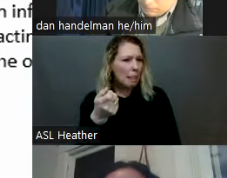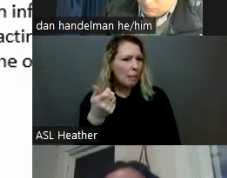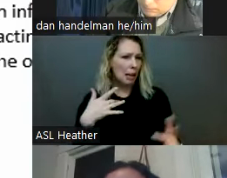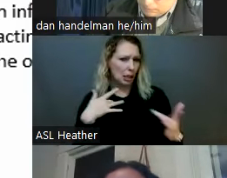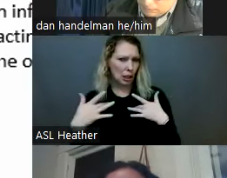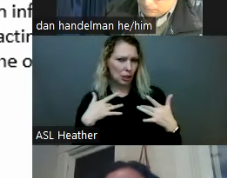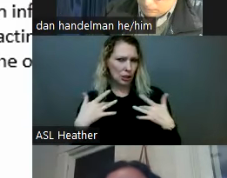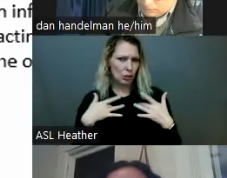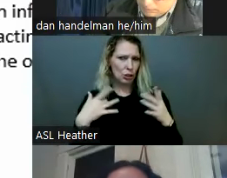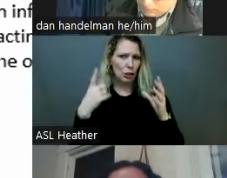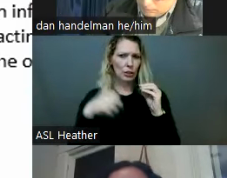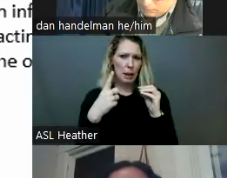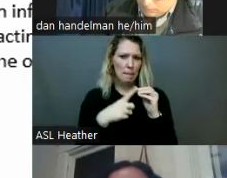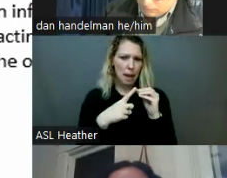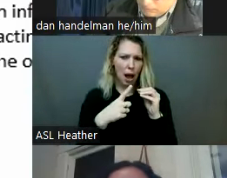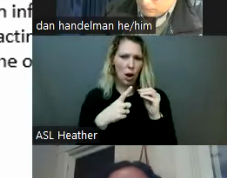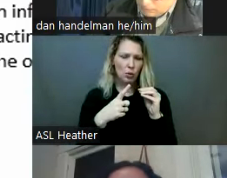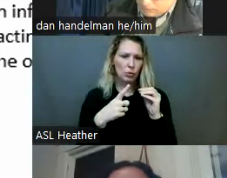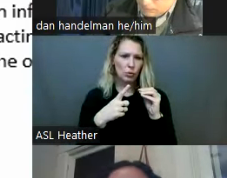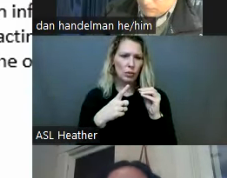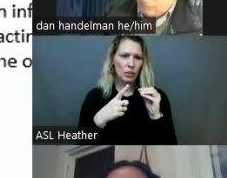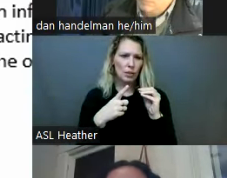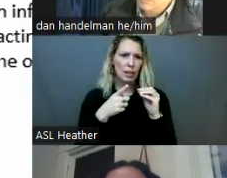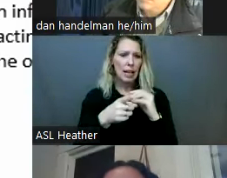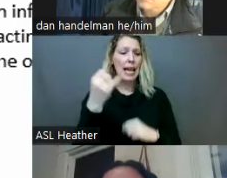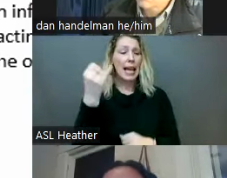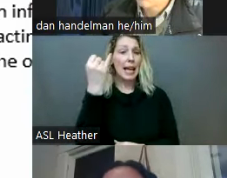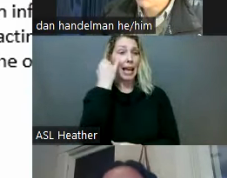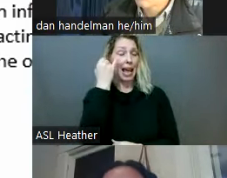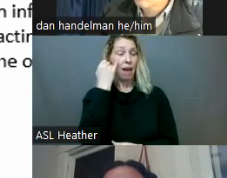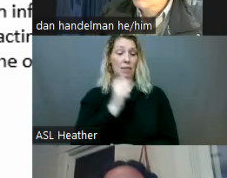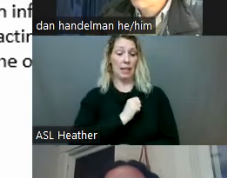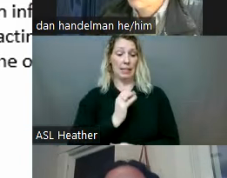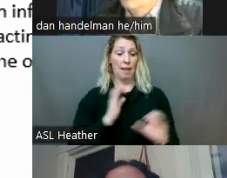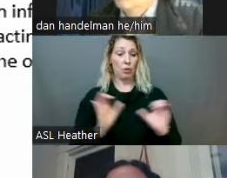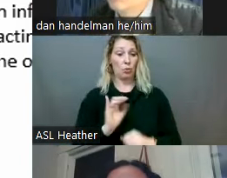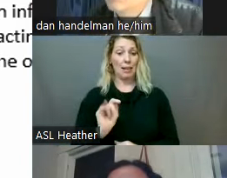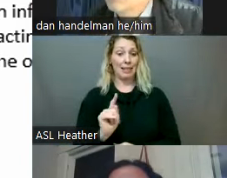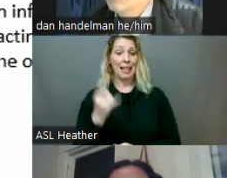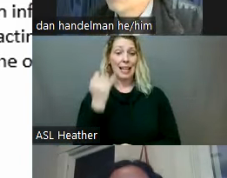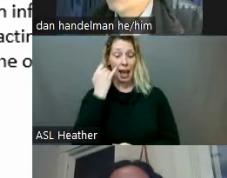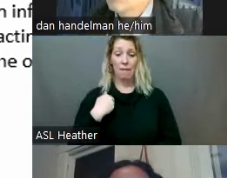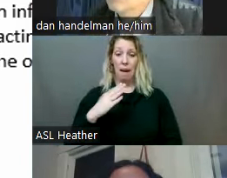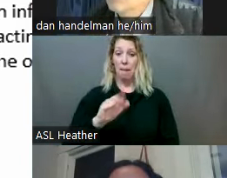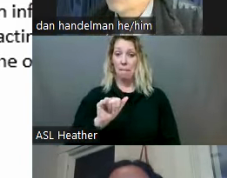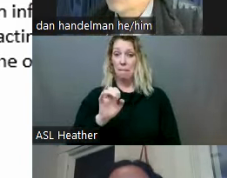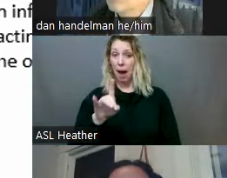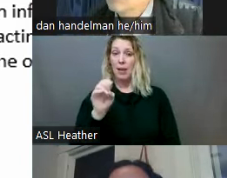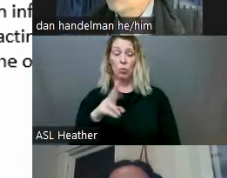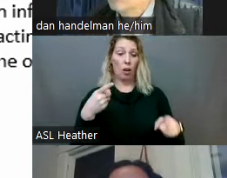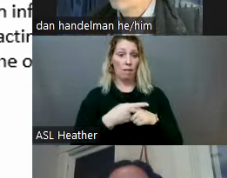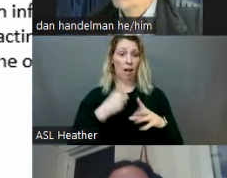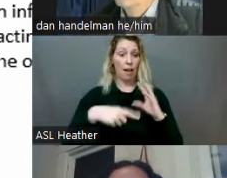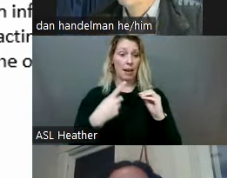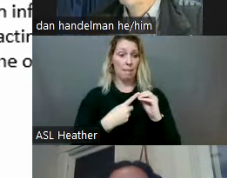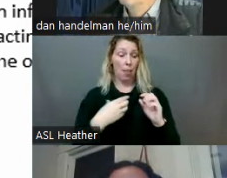concerned about if the staff conducting intake has some kind of bias or conflict regarding the